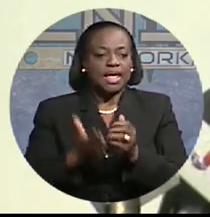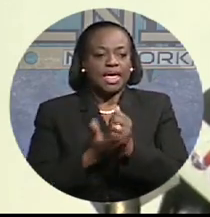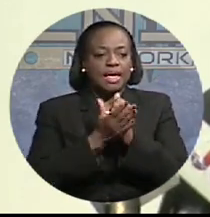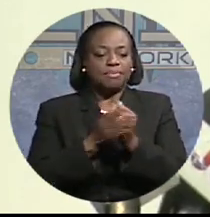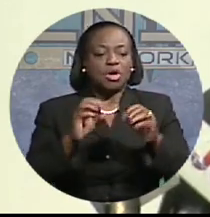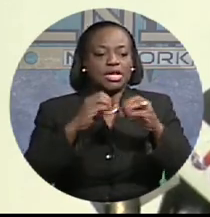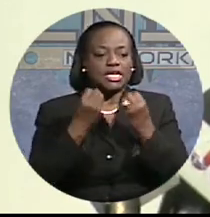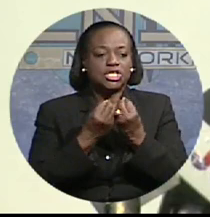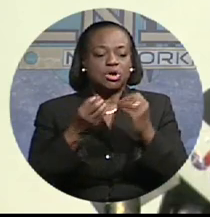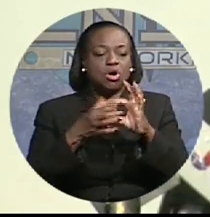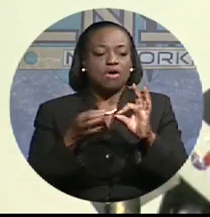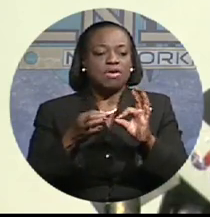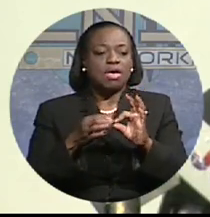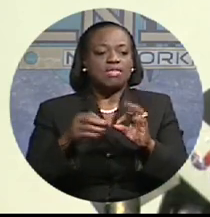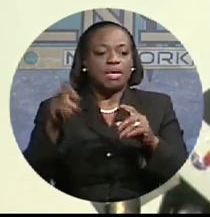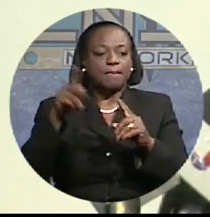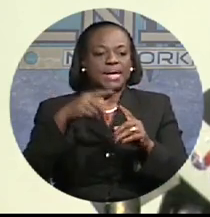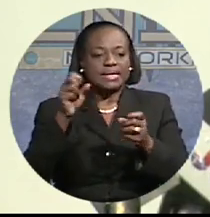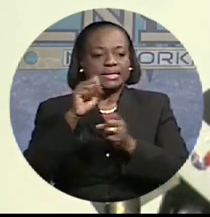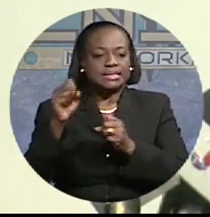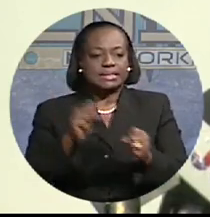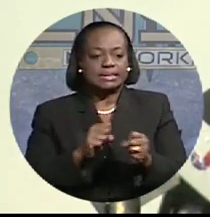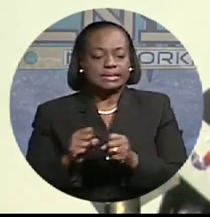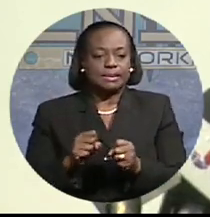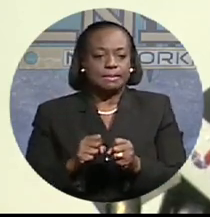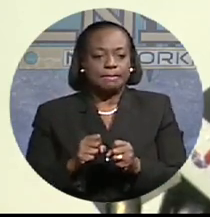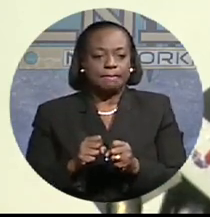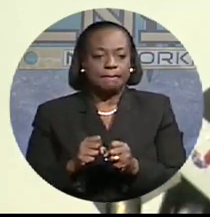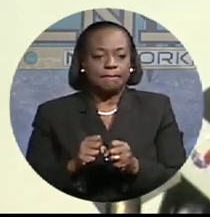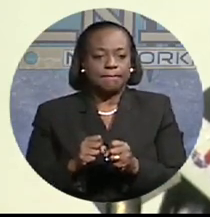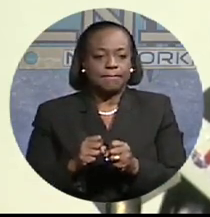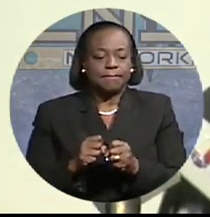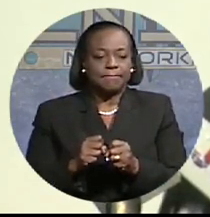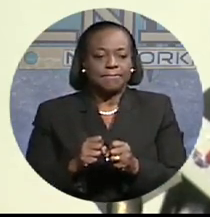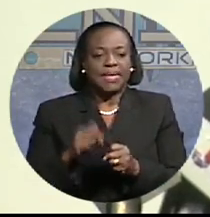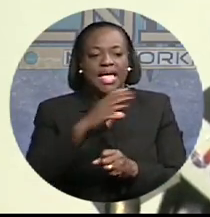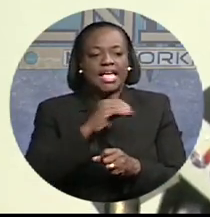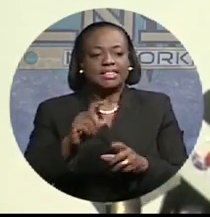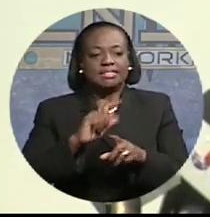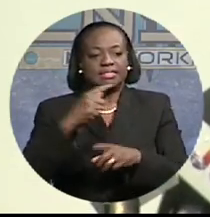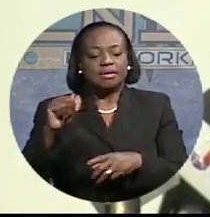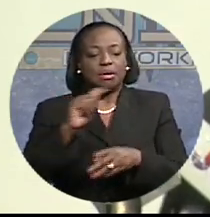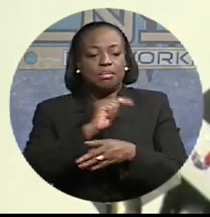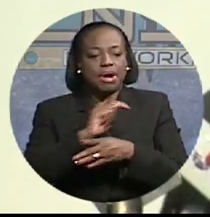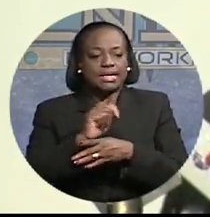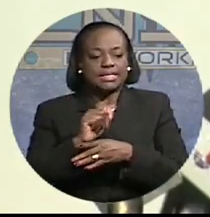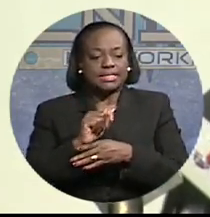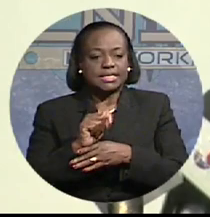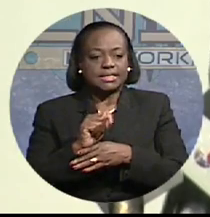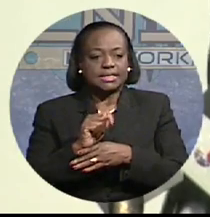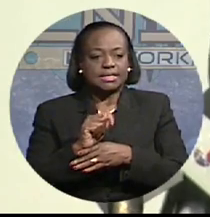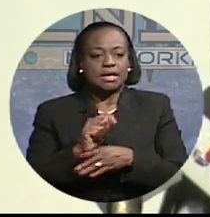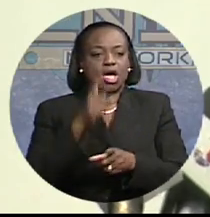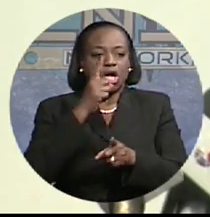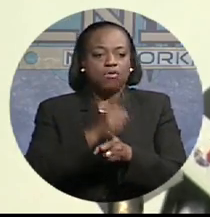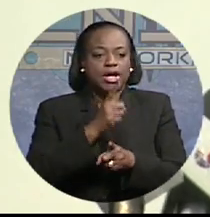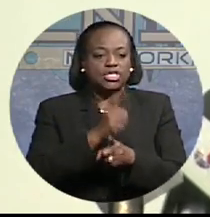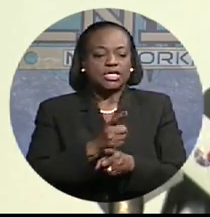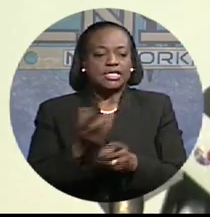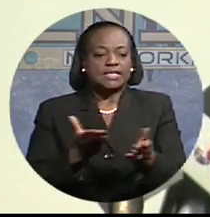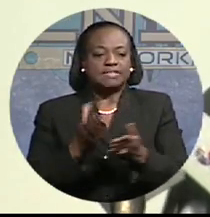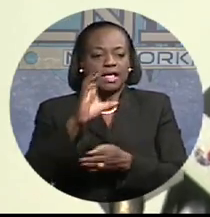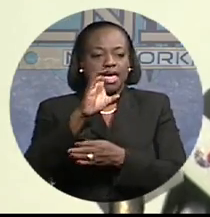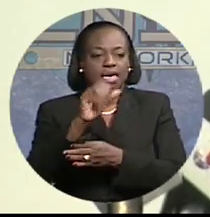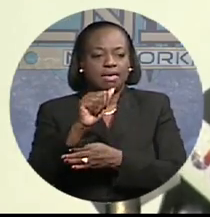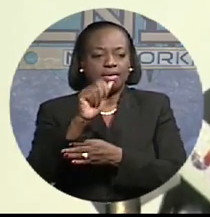penal system, to bring it in line with international conventions and practices. Correctional Services Canada will work